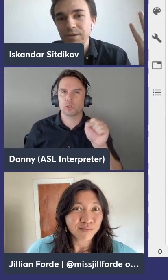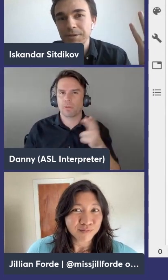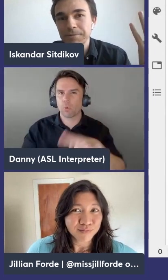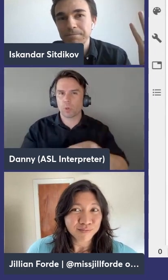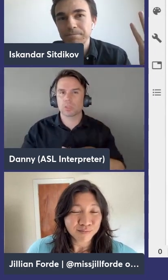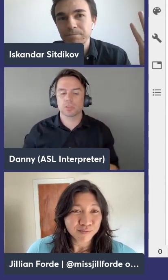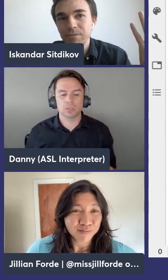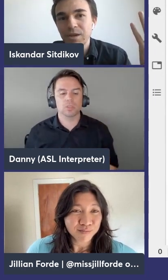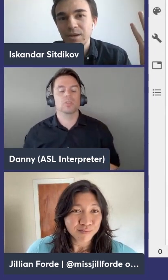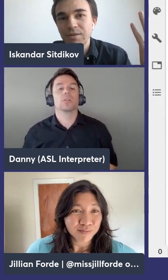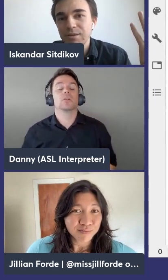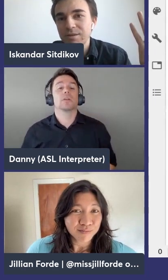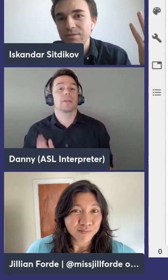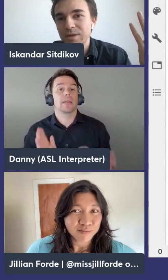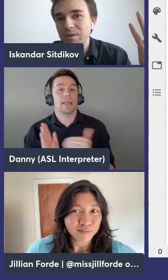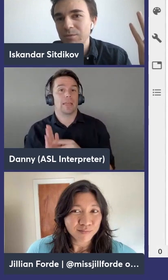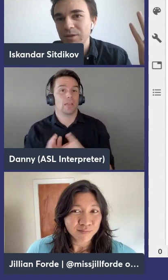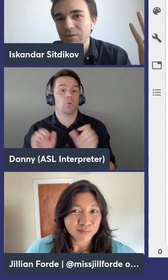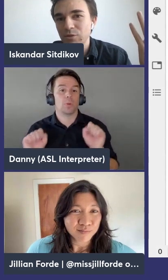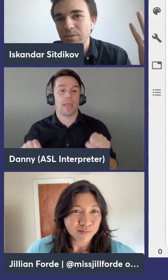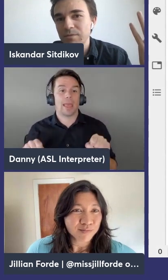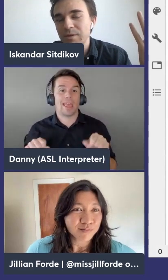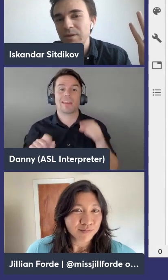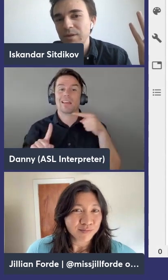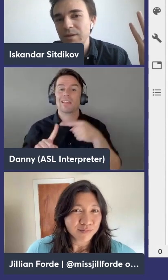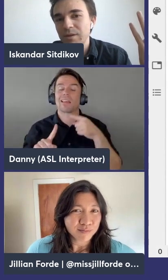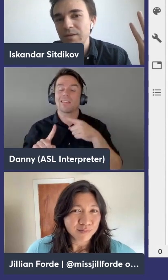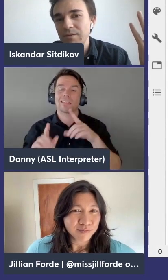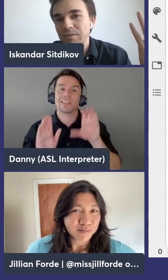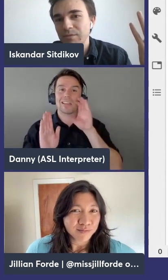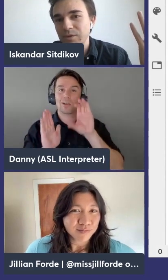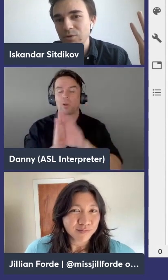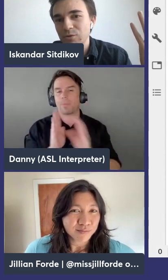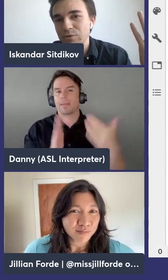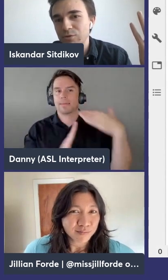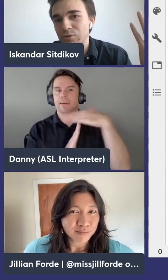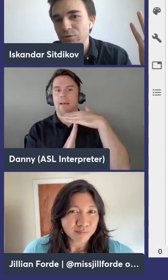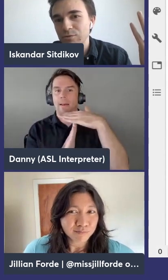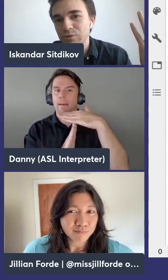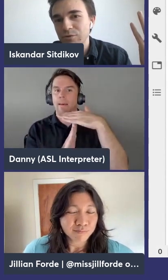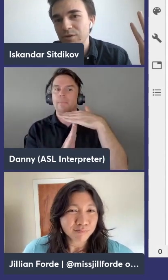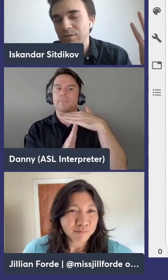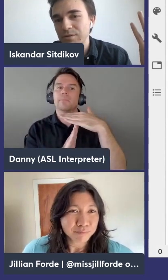can, in this diagram at the top, there is